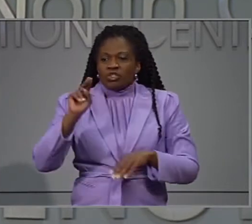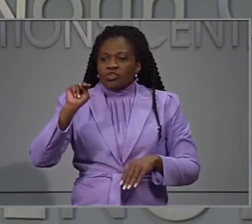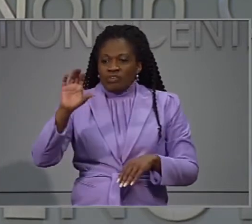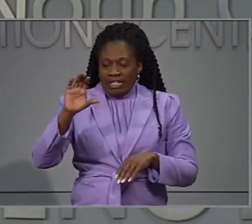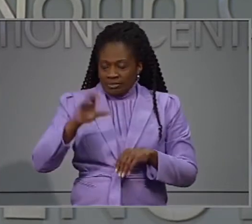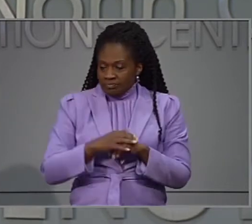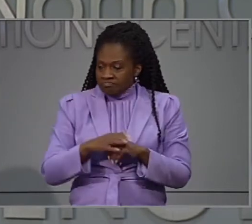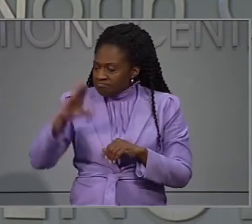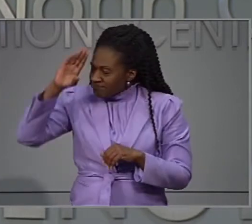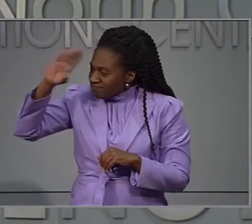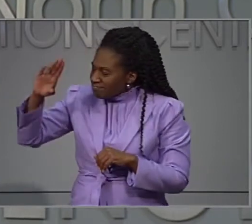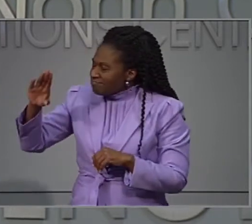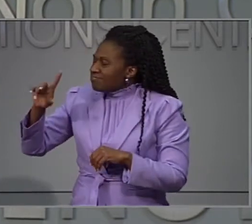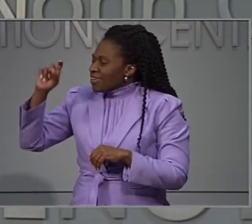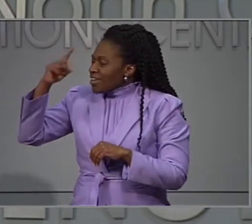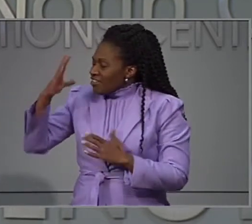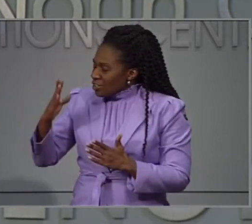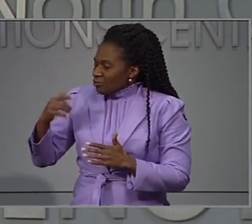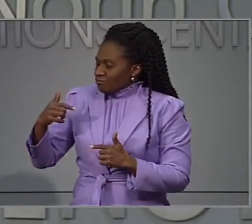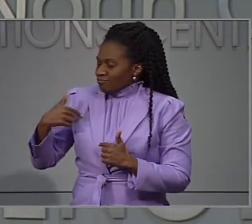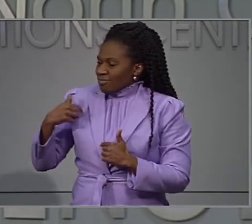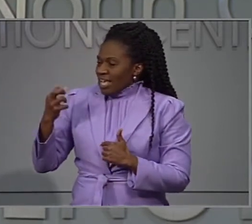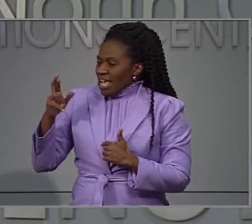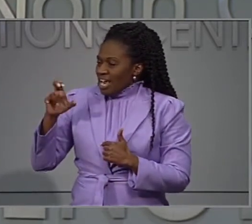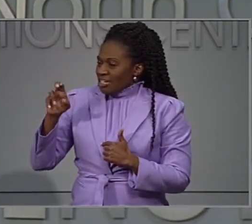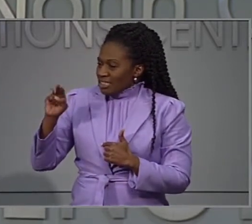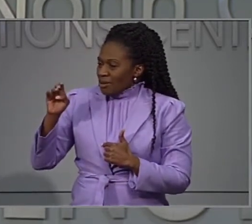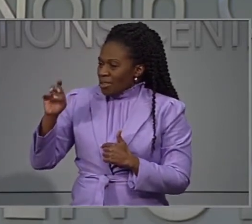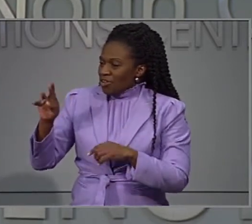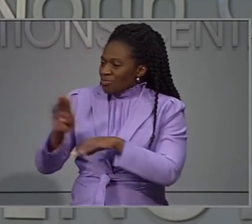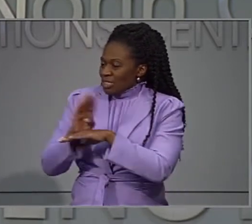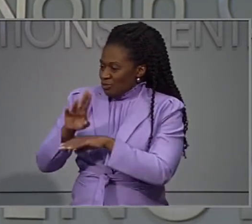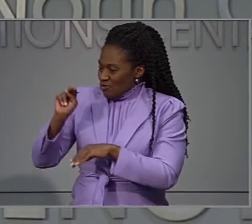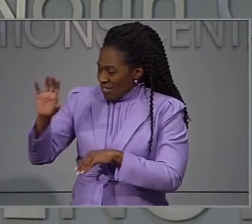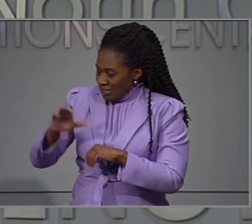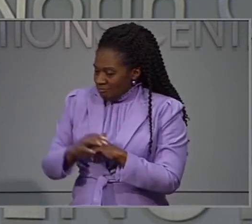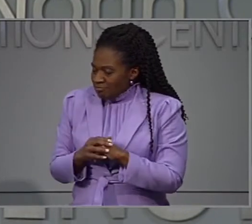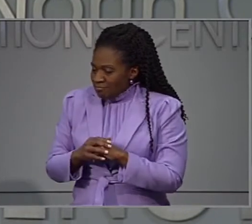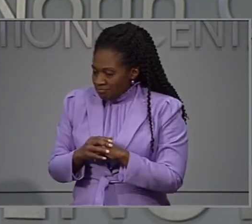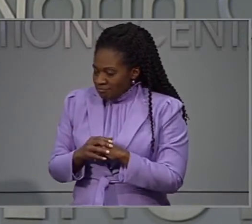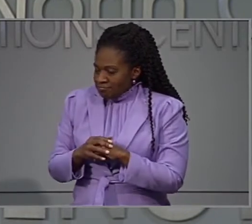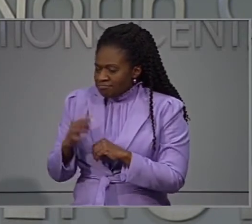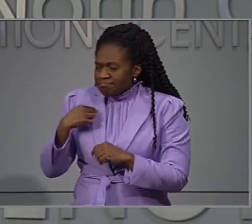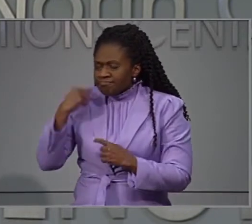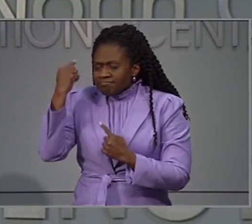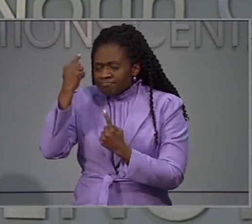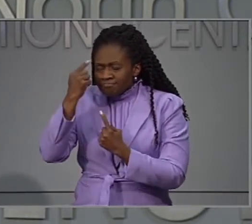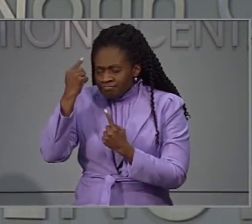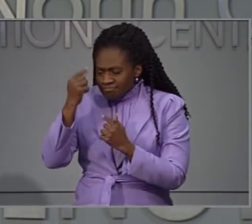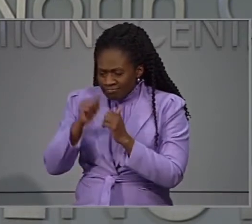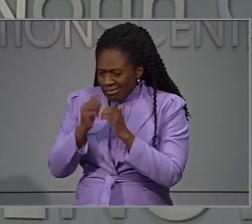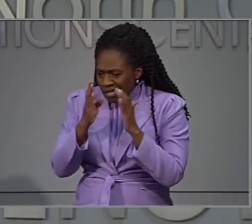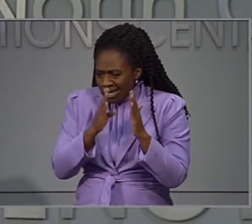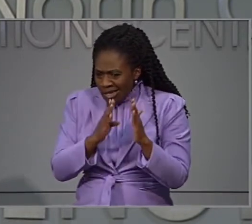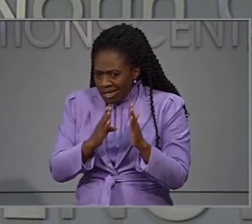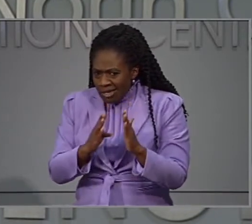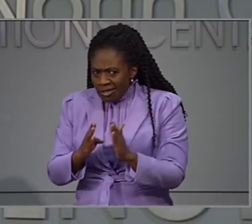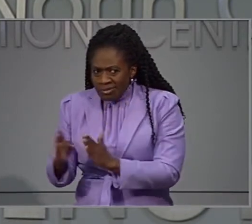Hello, Governor Cooper. Harrison Miller with Business North Carolina here. I was just wondering if there are any plans or